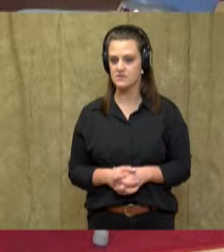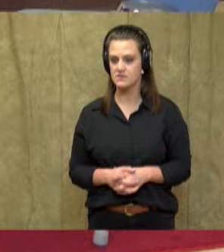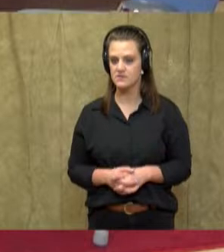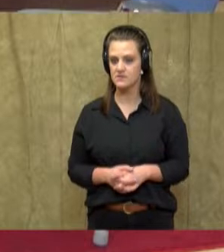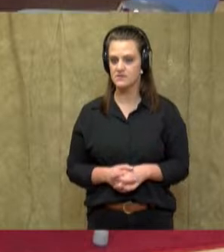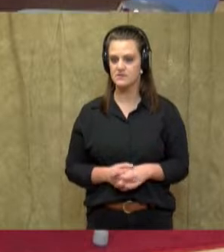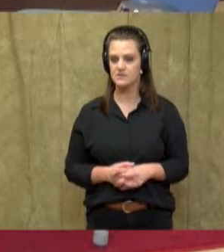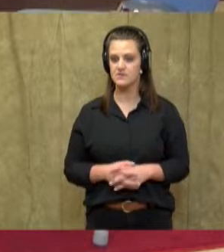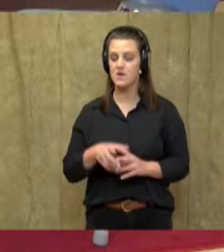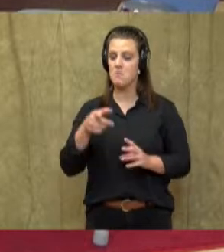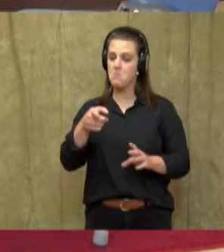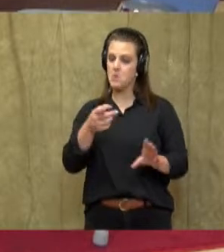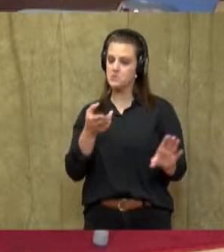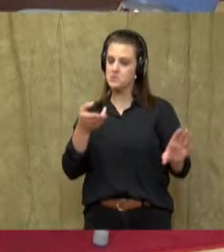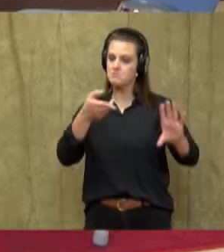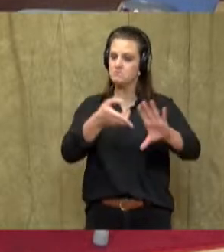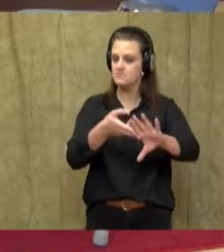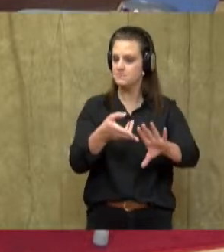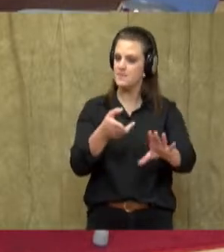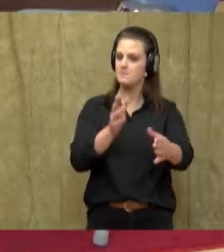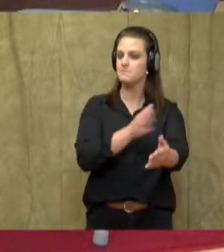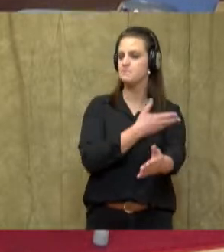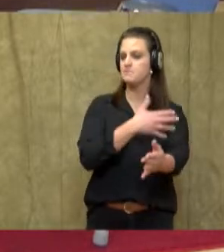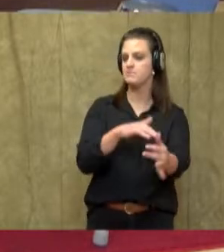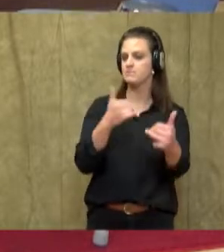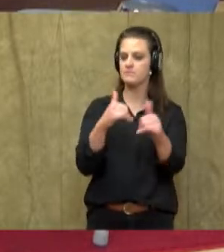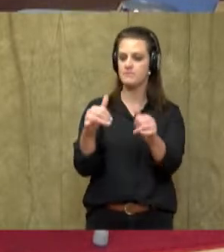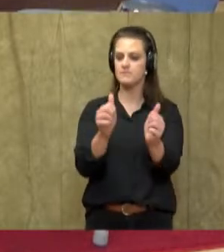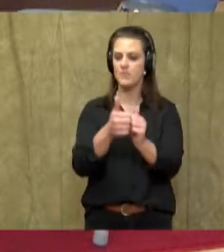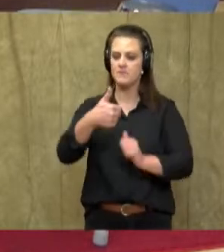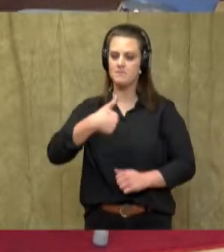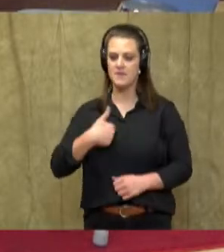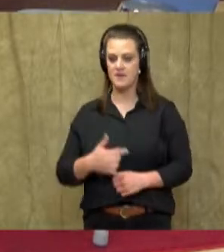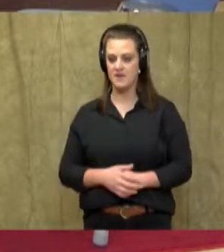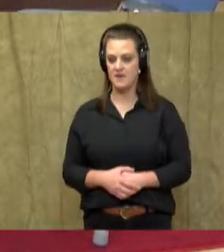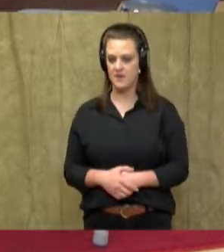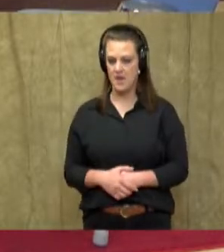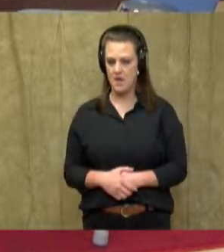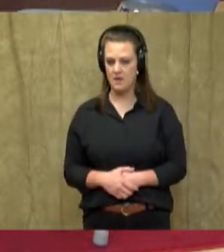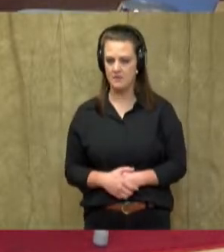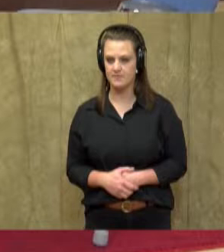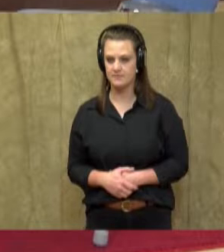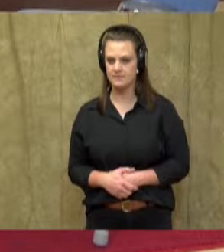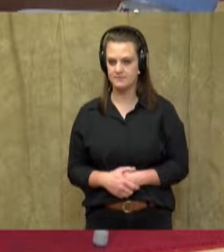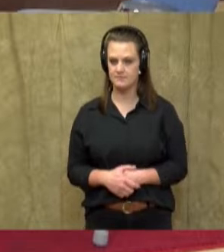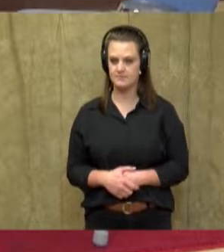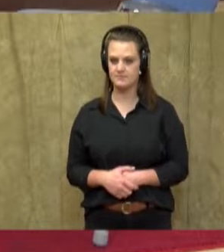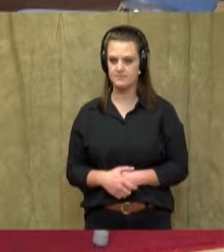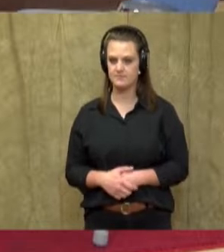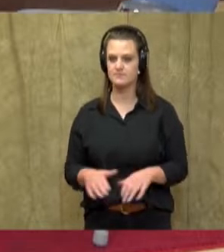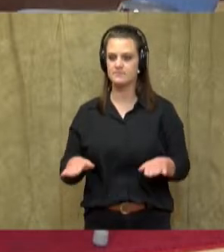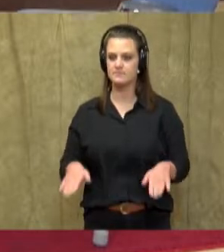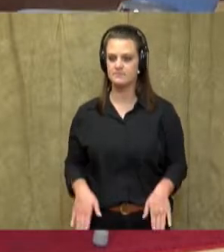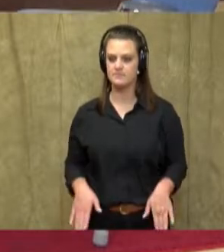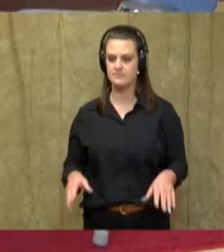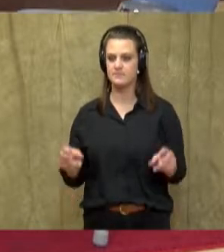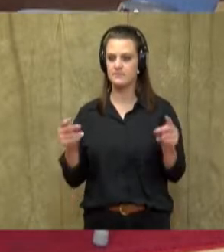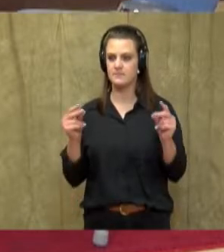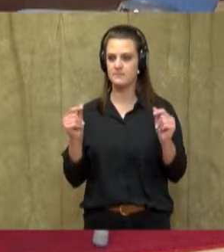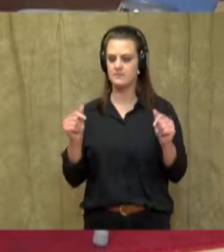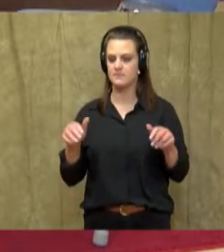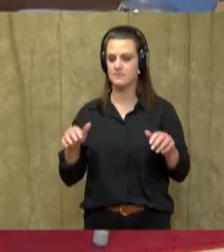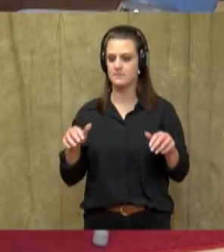musicians. Won't you sing and play along with me? Pat and